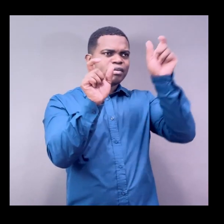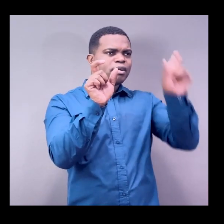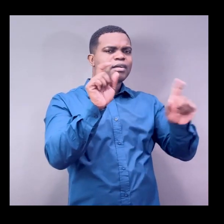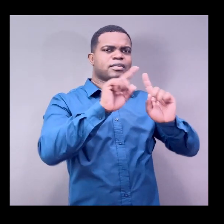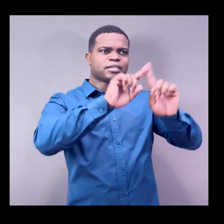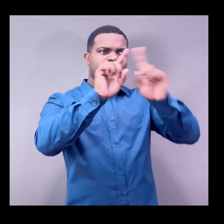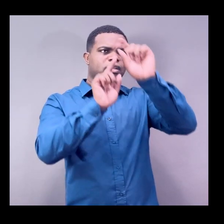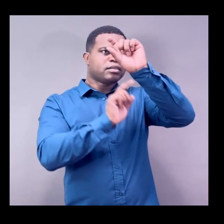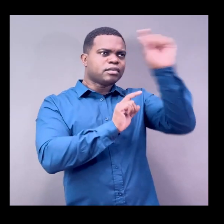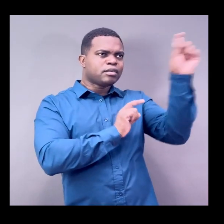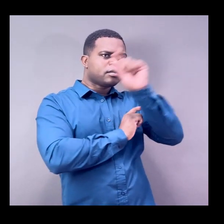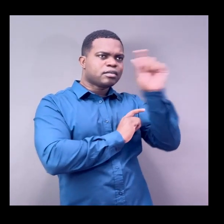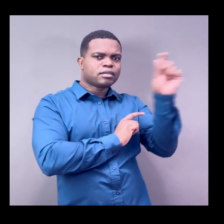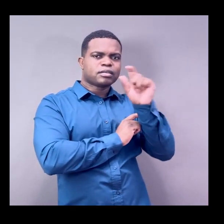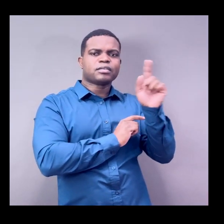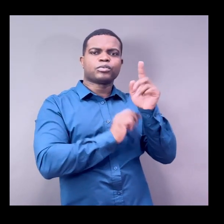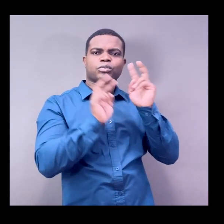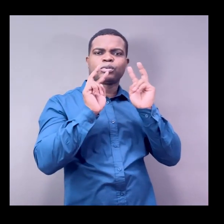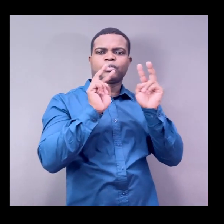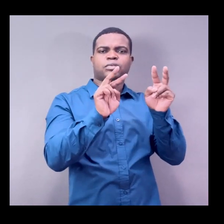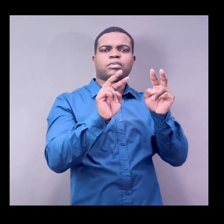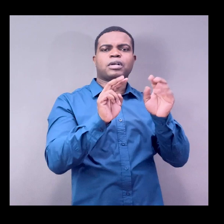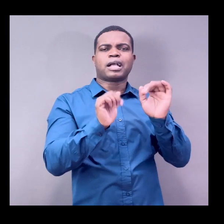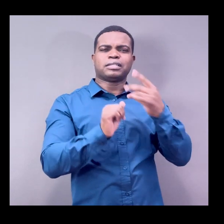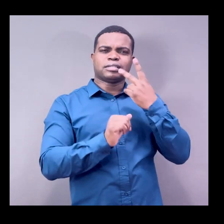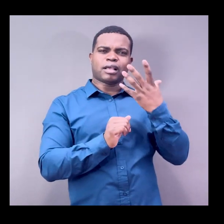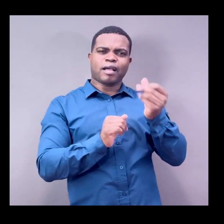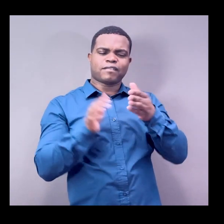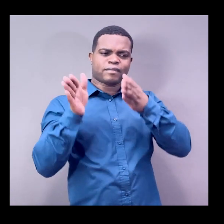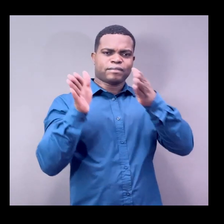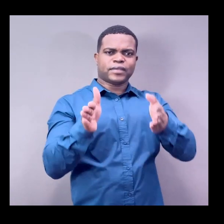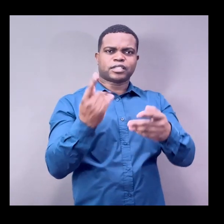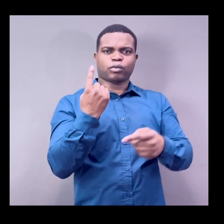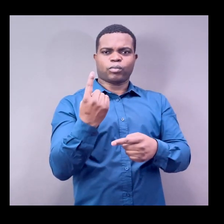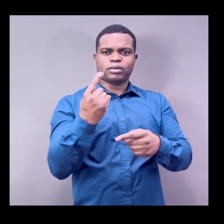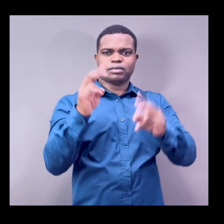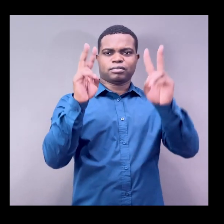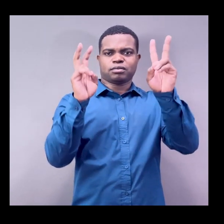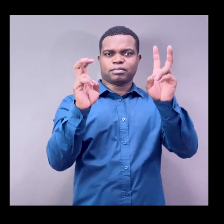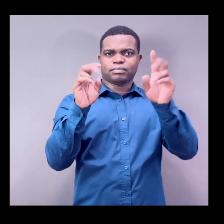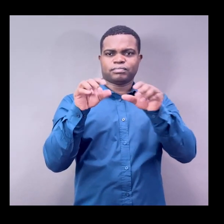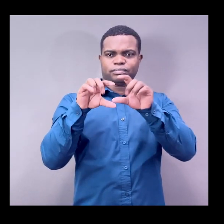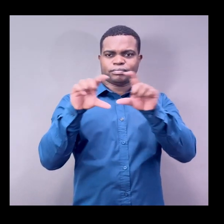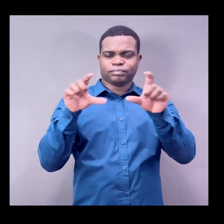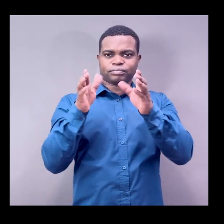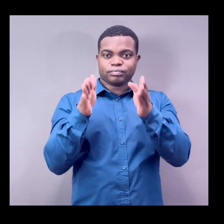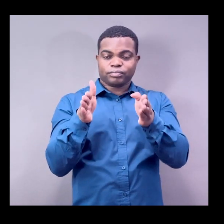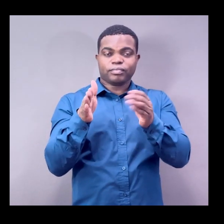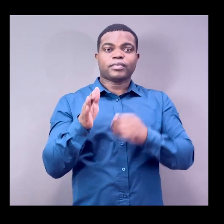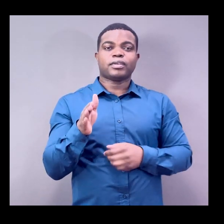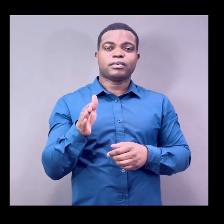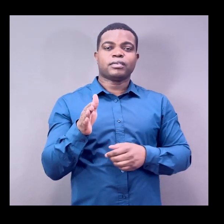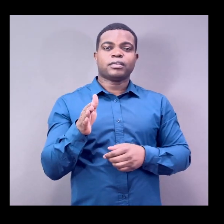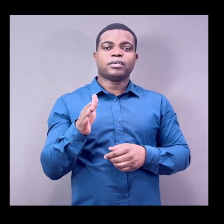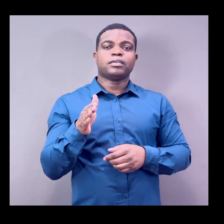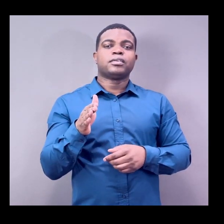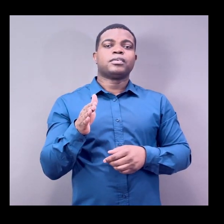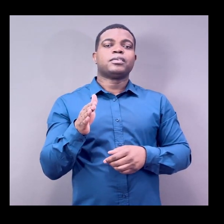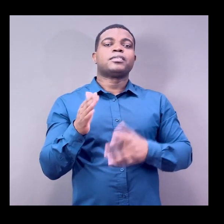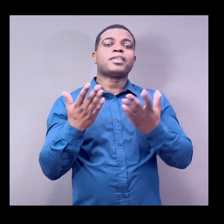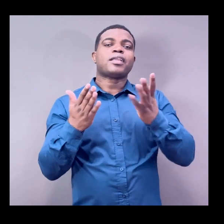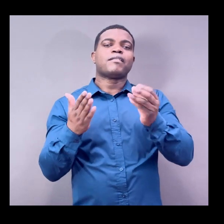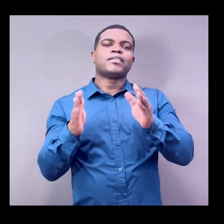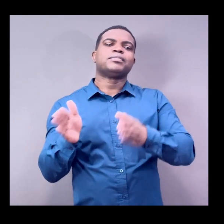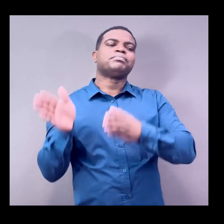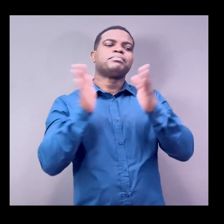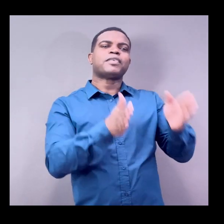You can see the activity. You can see the phase 1 title. Let's say your community engagement has 2 phases. You can see